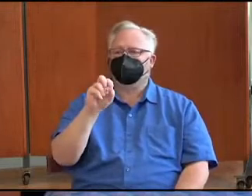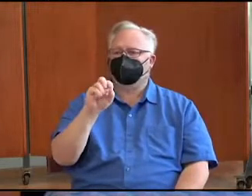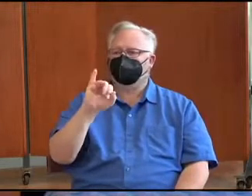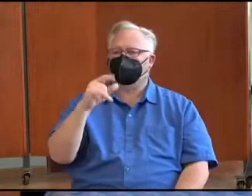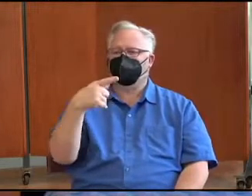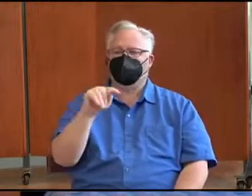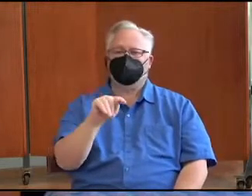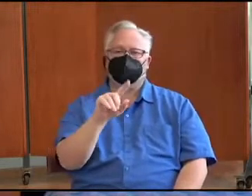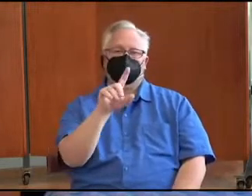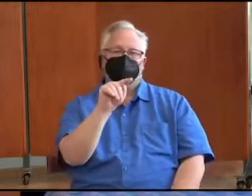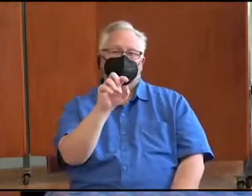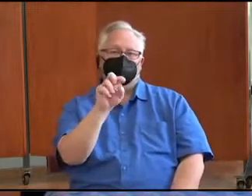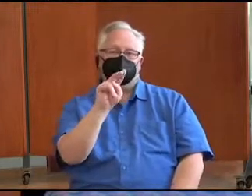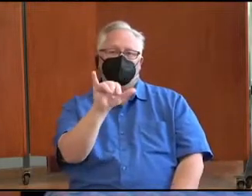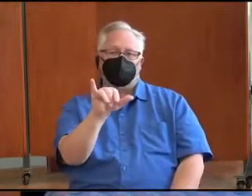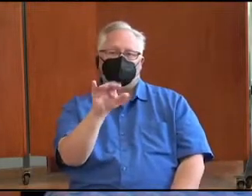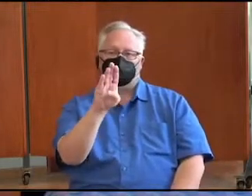been